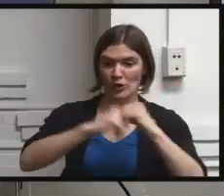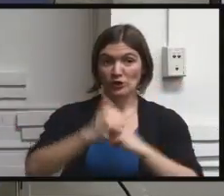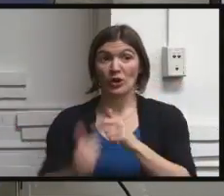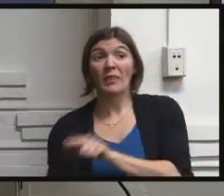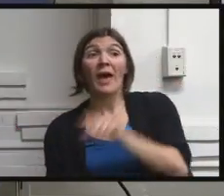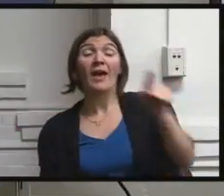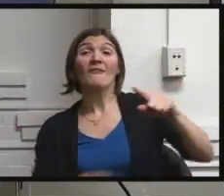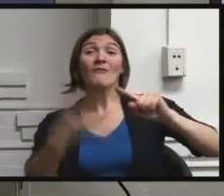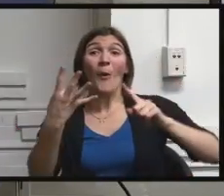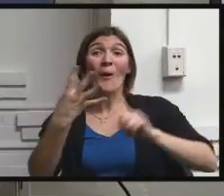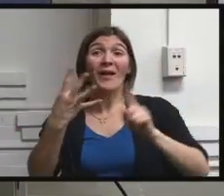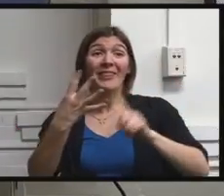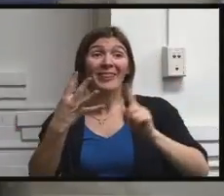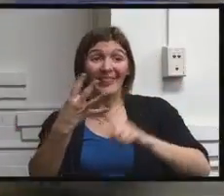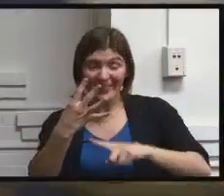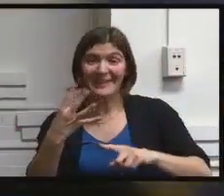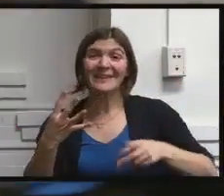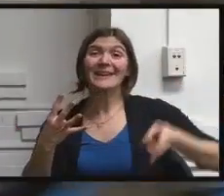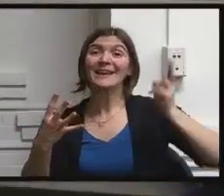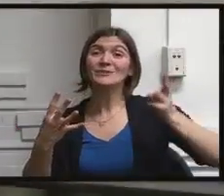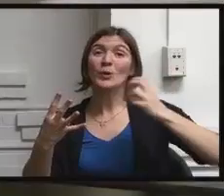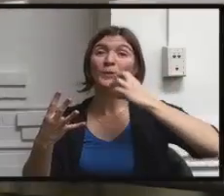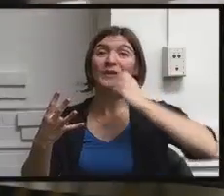I'm Kyle Lumenauer. I'm the historic preservation